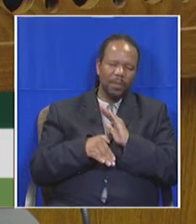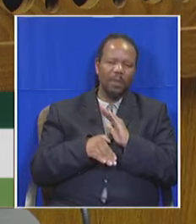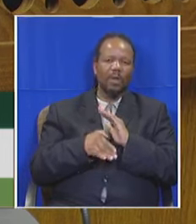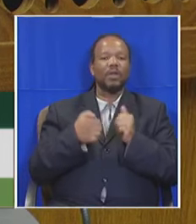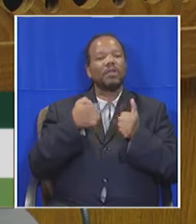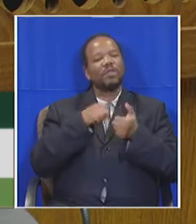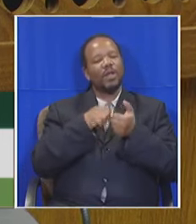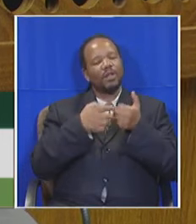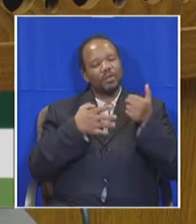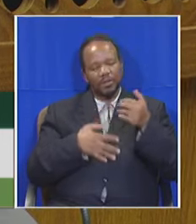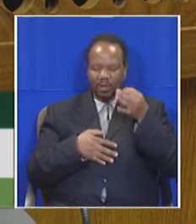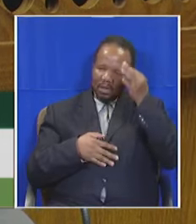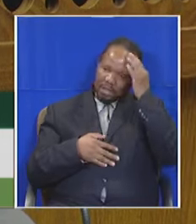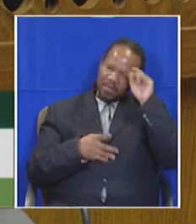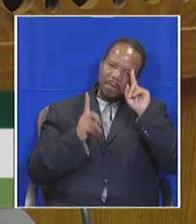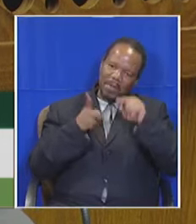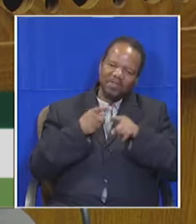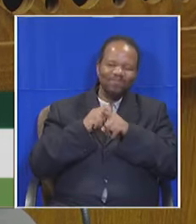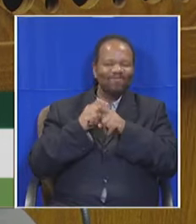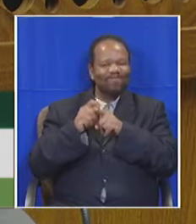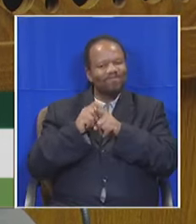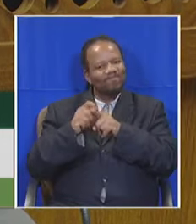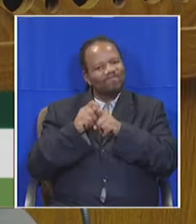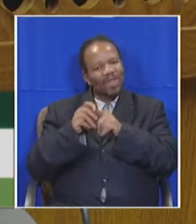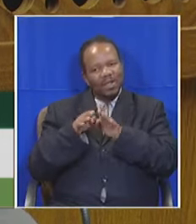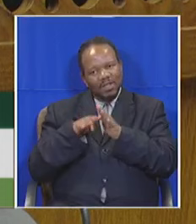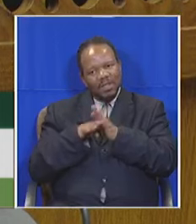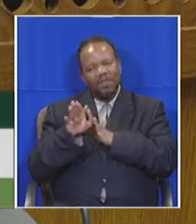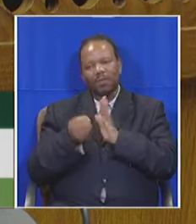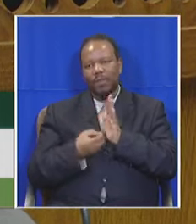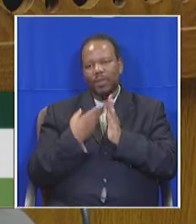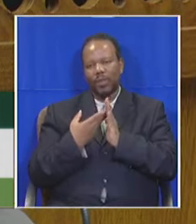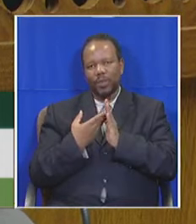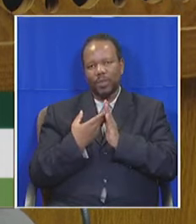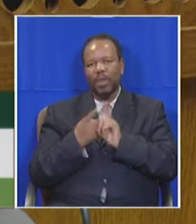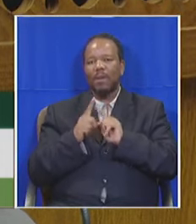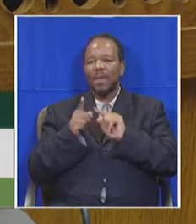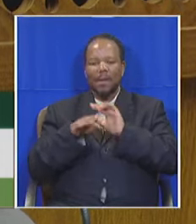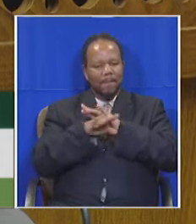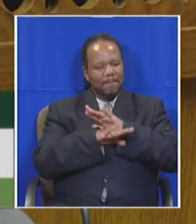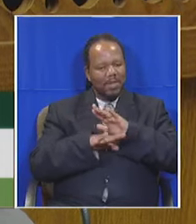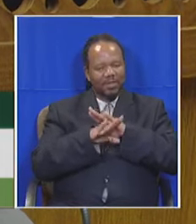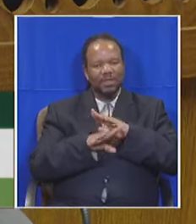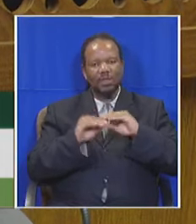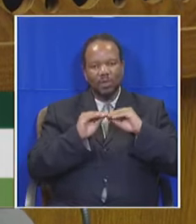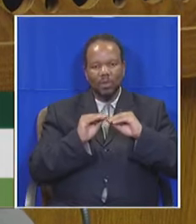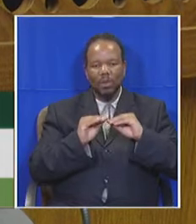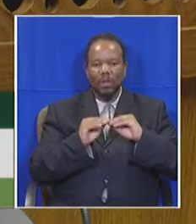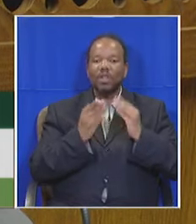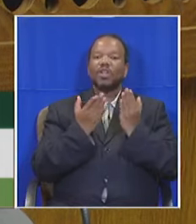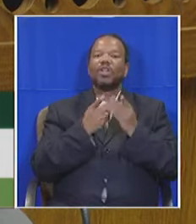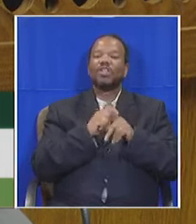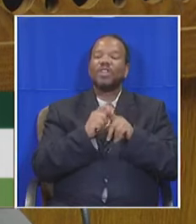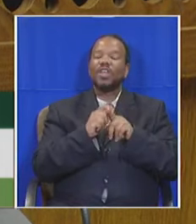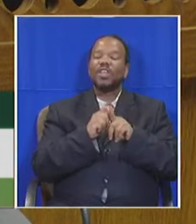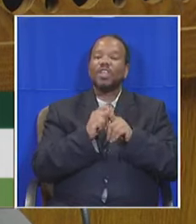increase investment on human capital development. In addition to improving basic education, the training systems must be transformed so that